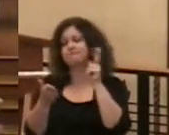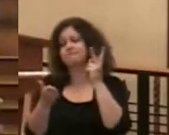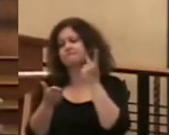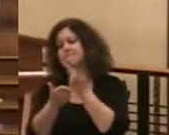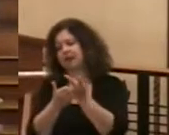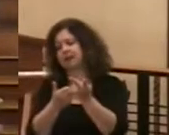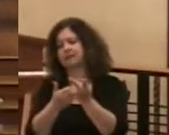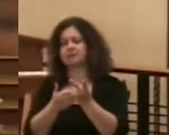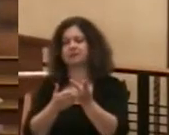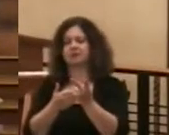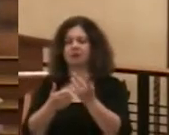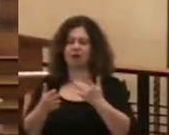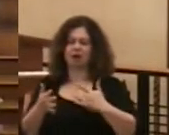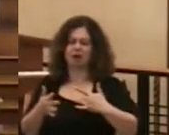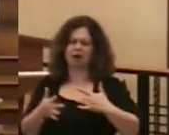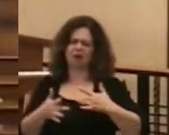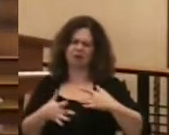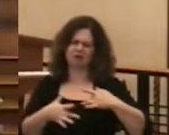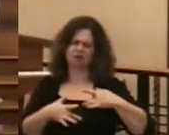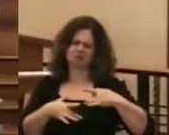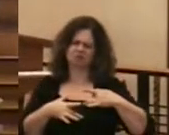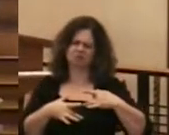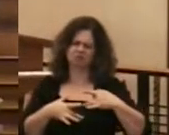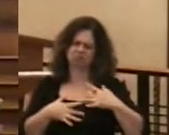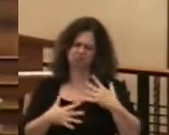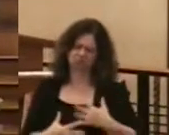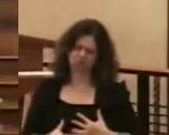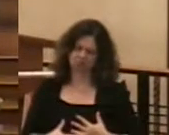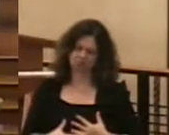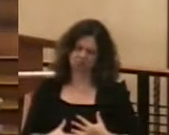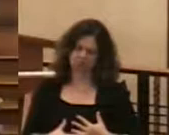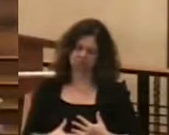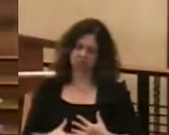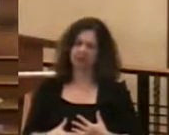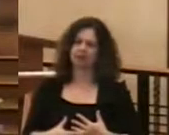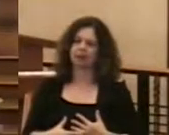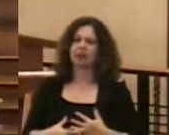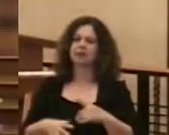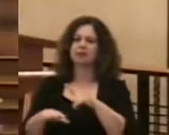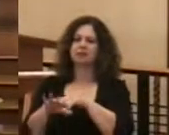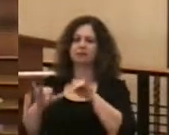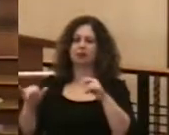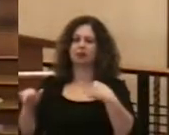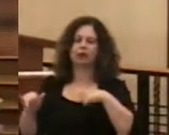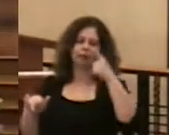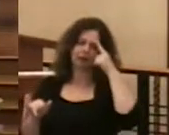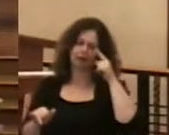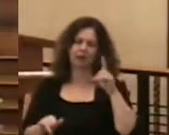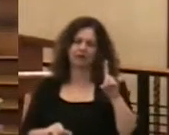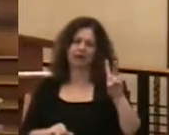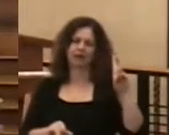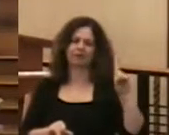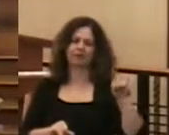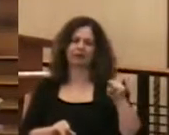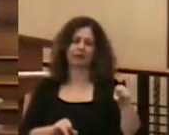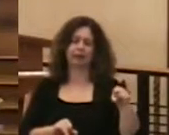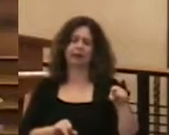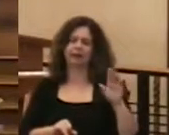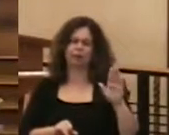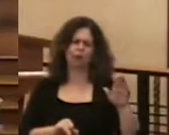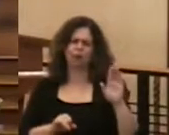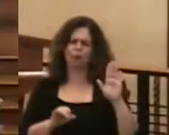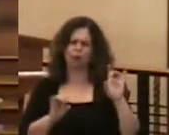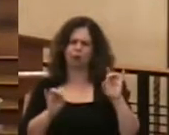sink. Even as our hearts sink when we think of David's great sins.